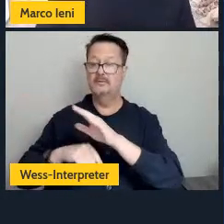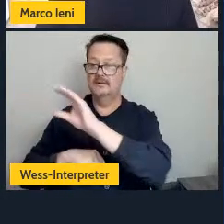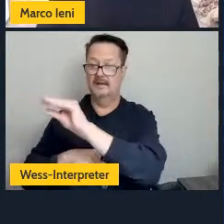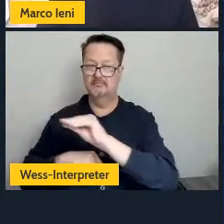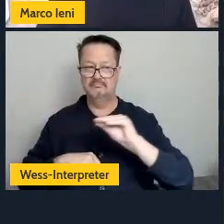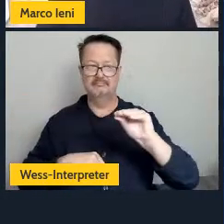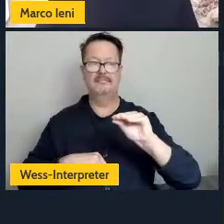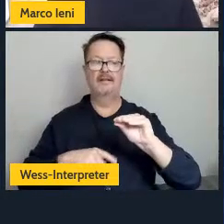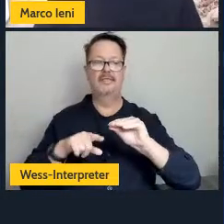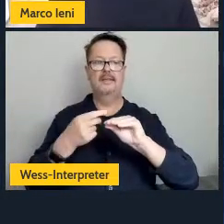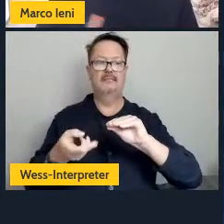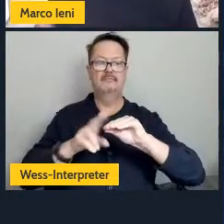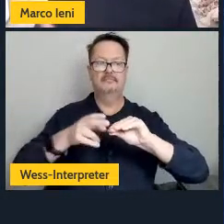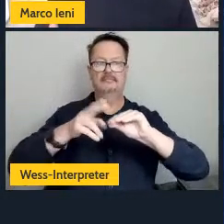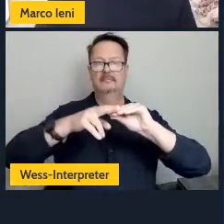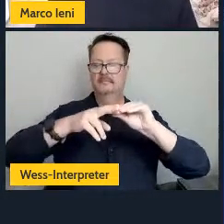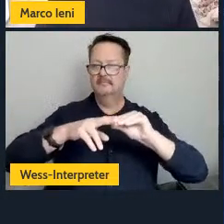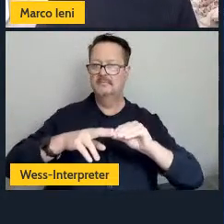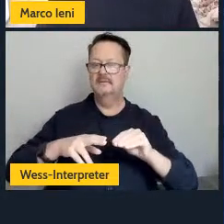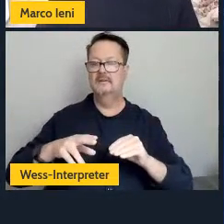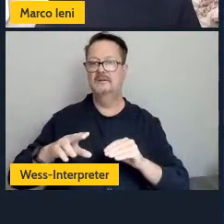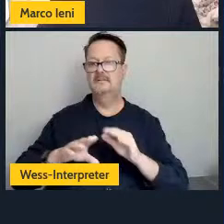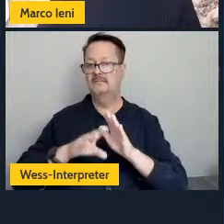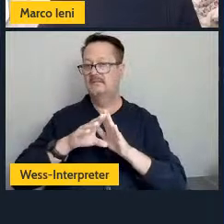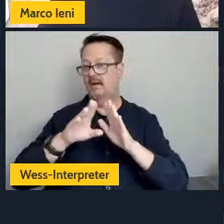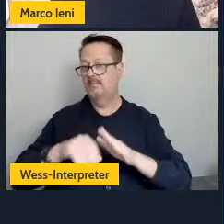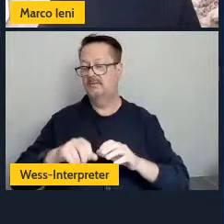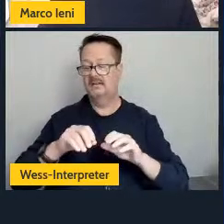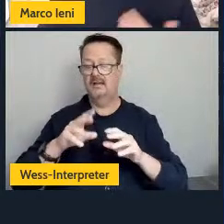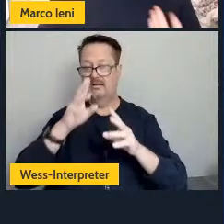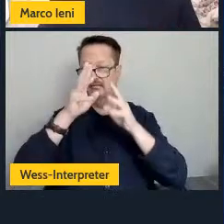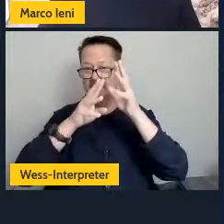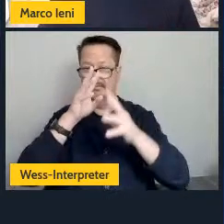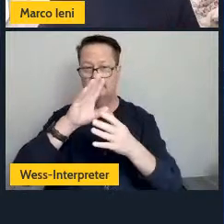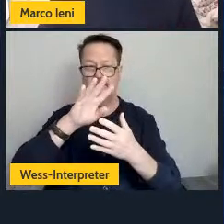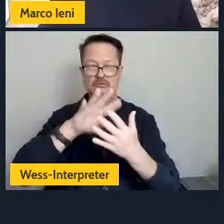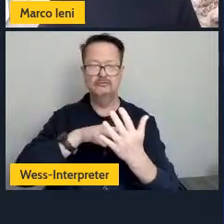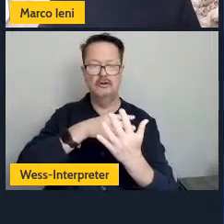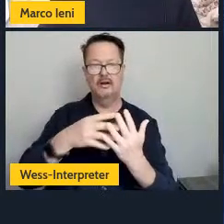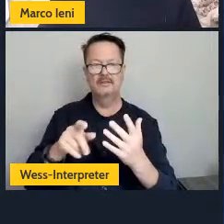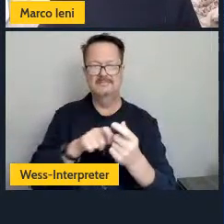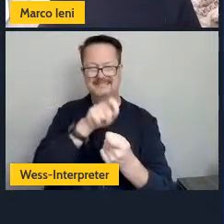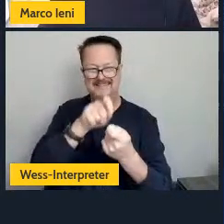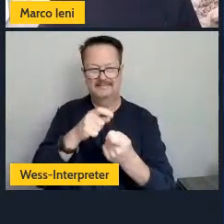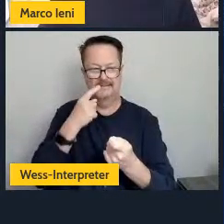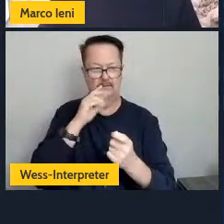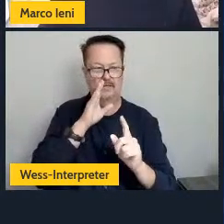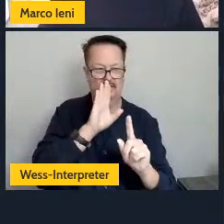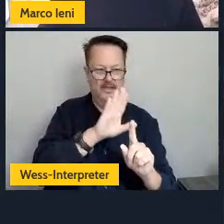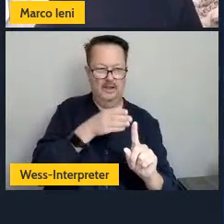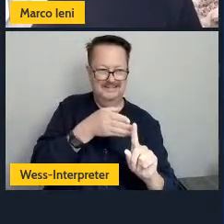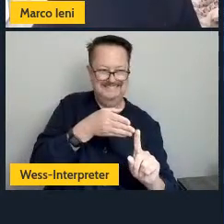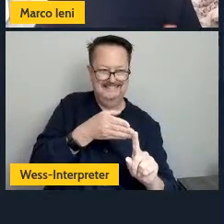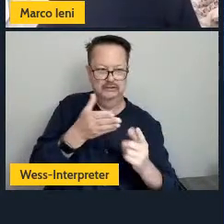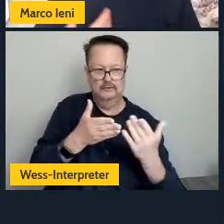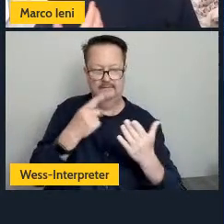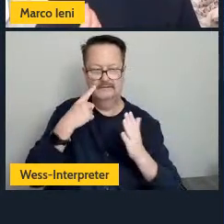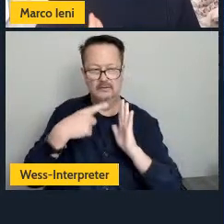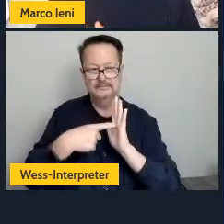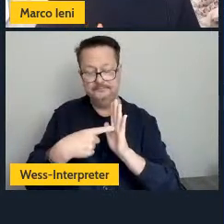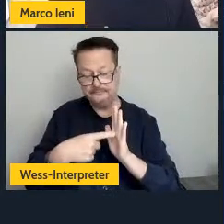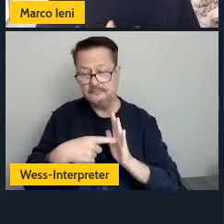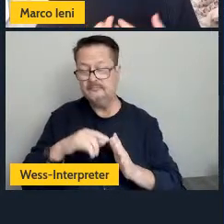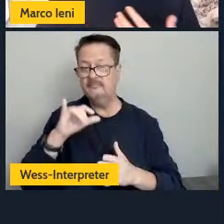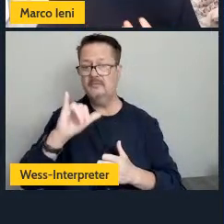them. And so developers can create charts specific to their services, for example. And this